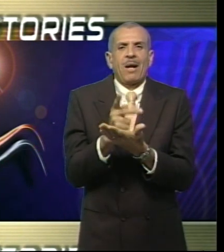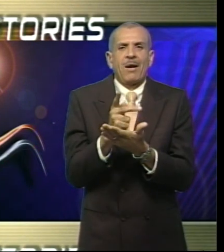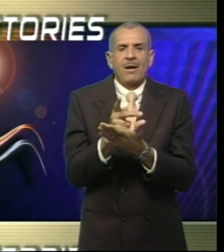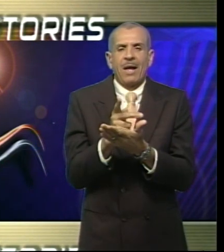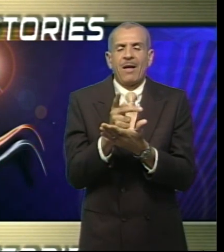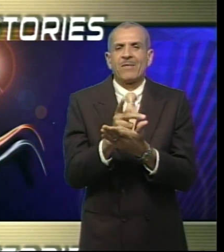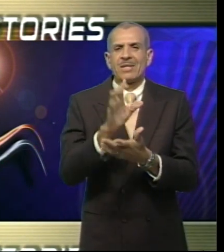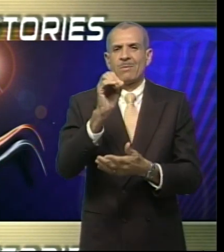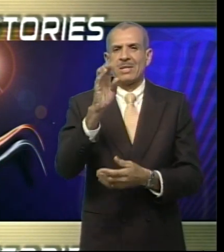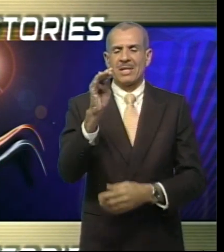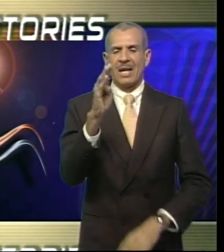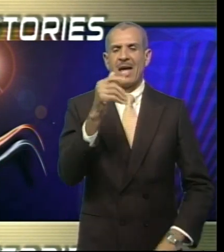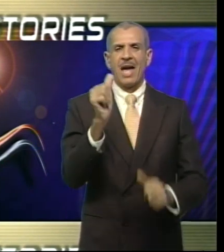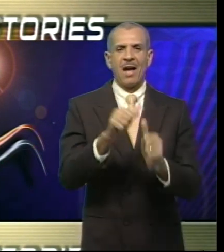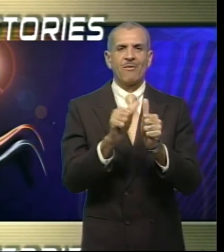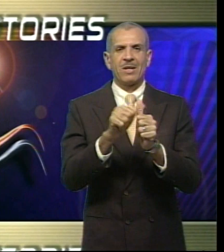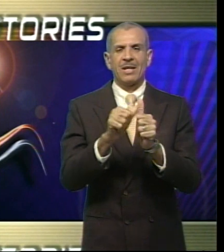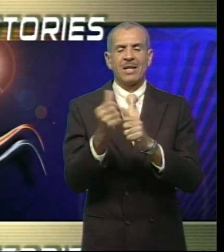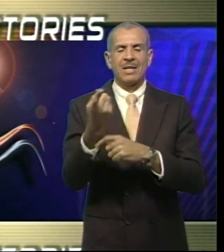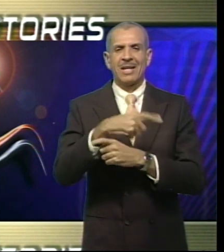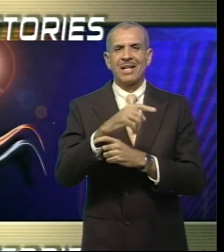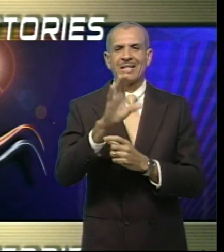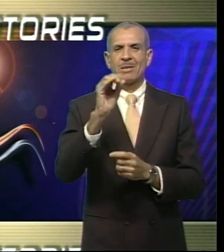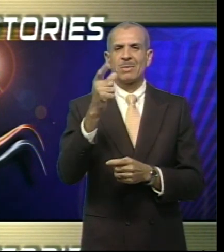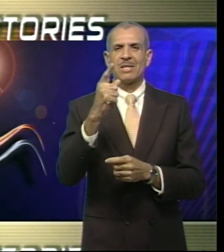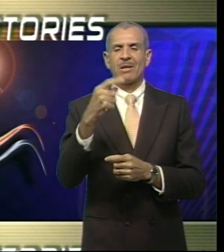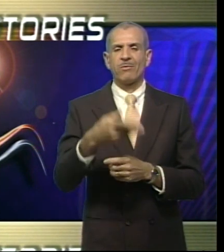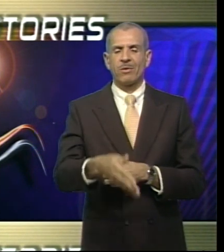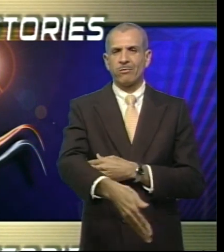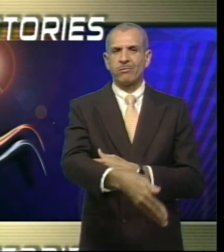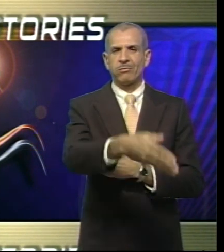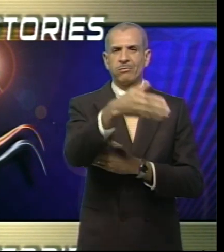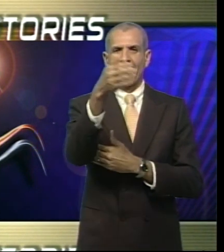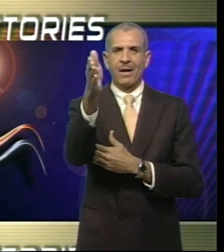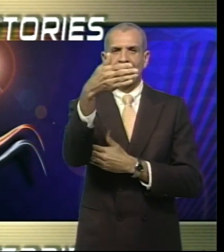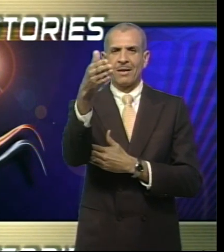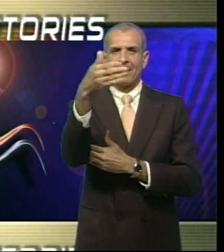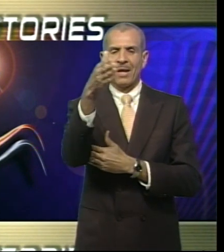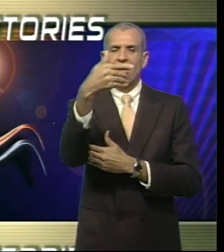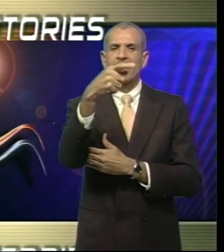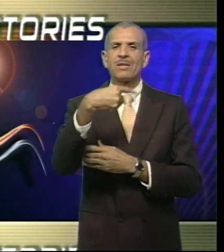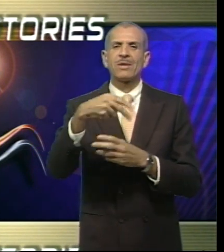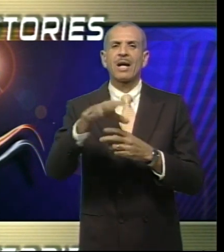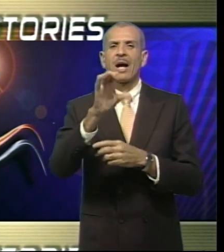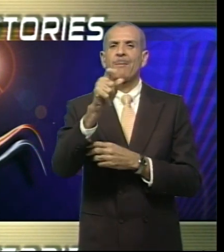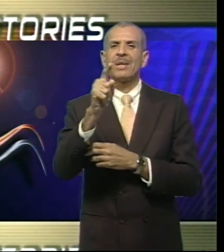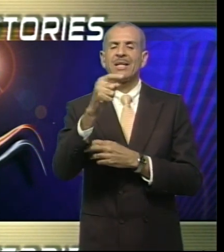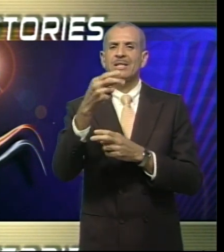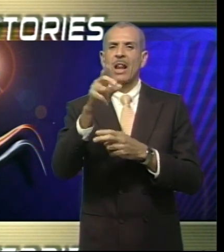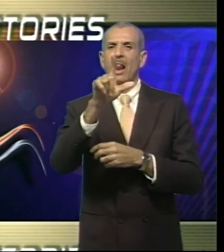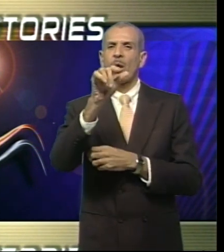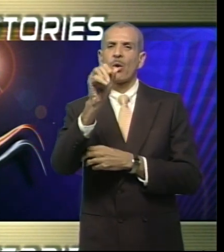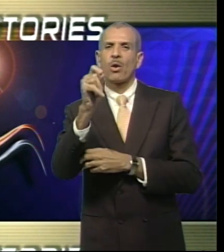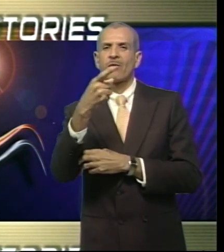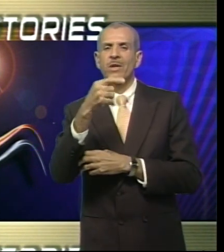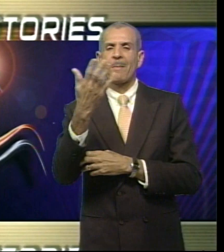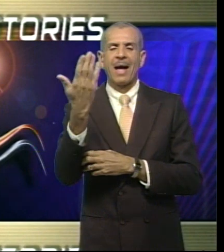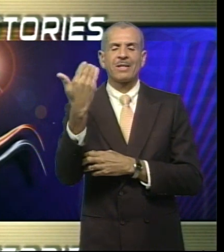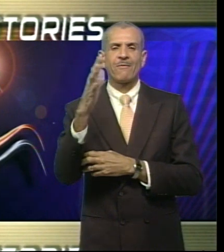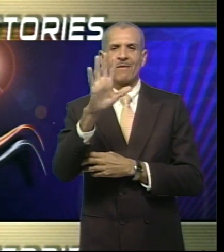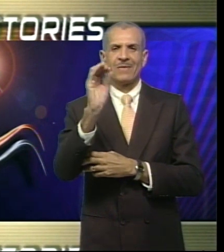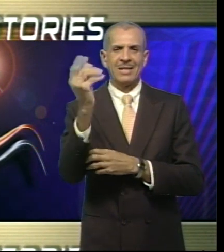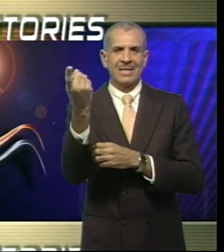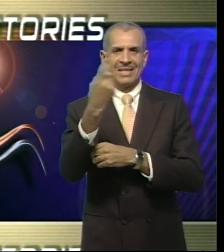day, in conjunction with some of its partners, the CBC hoisted a flag over a plaque bearing the company's logo over the past 50 days